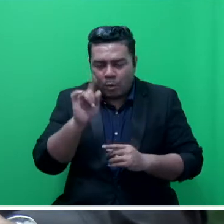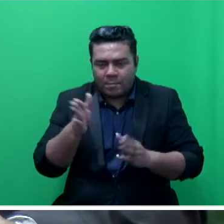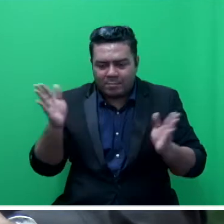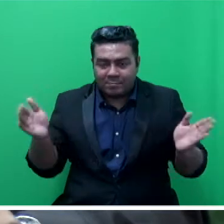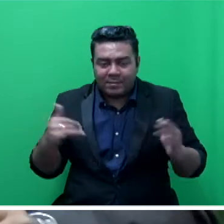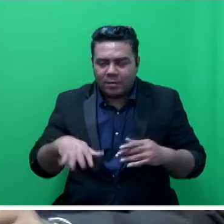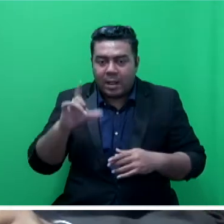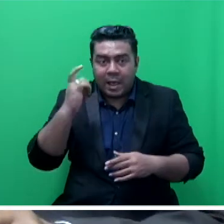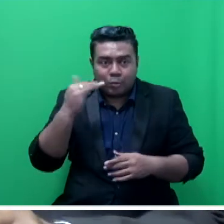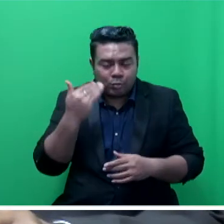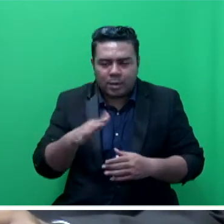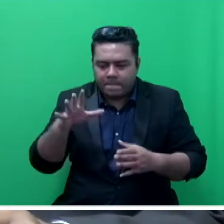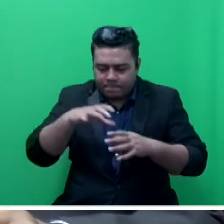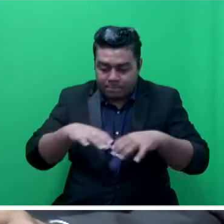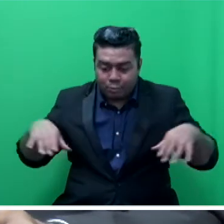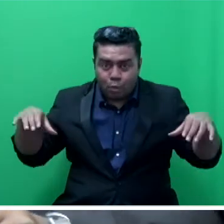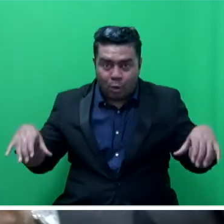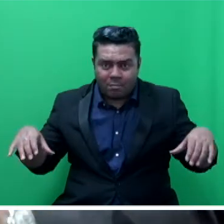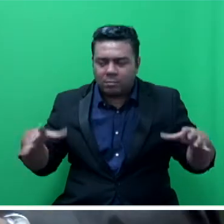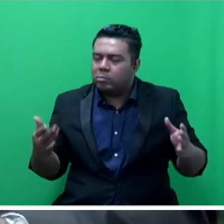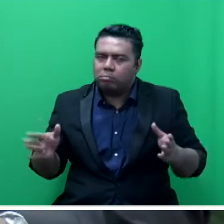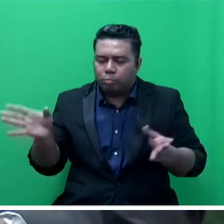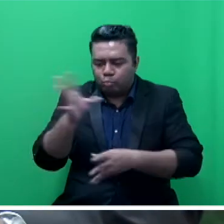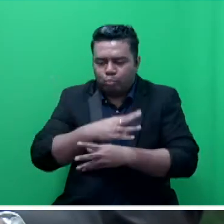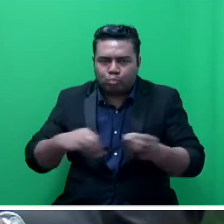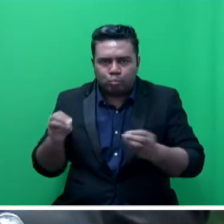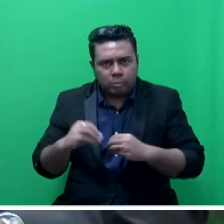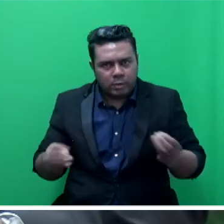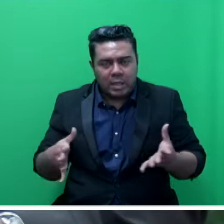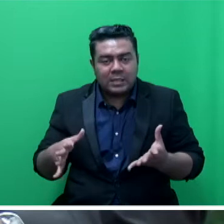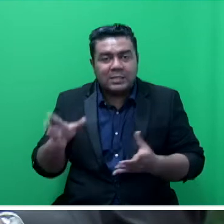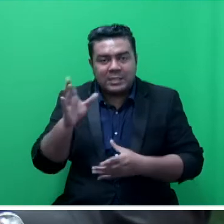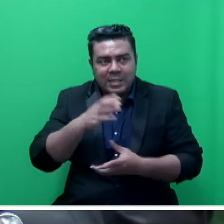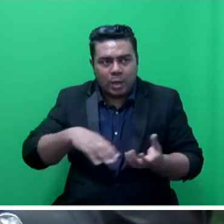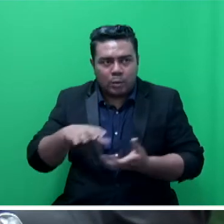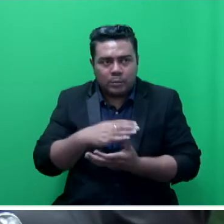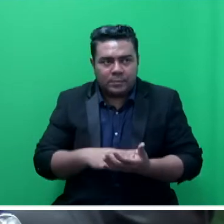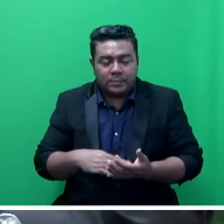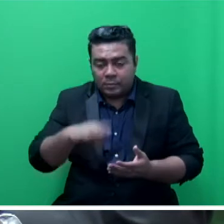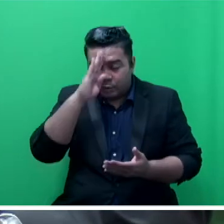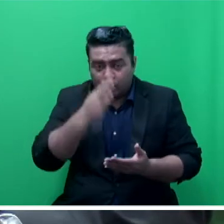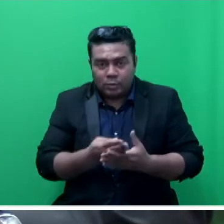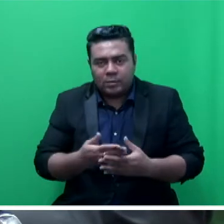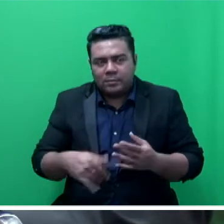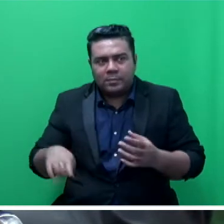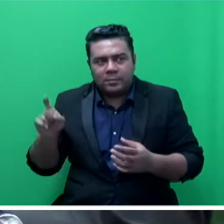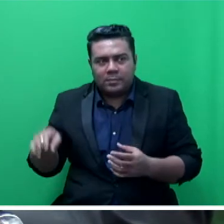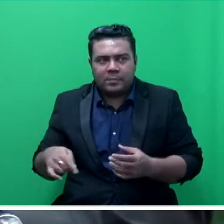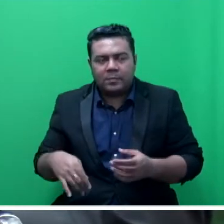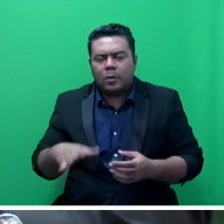cyclone. While the prefab building was being constructed, students were accommodated